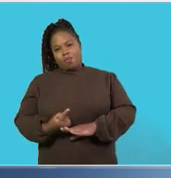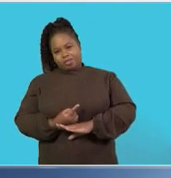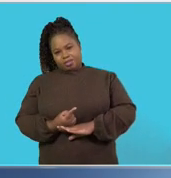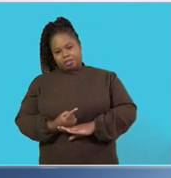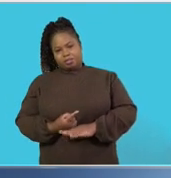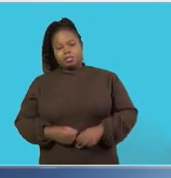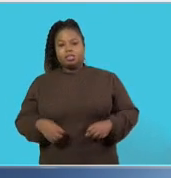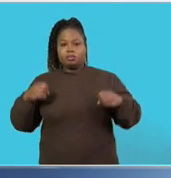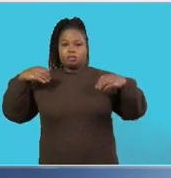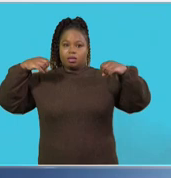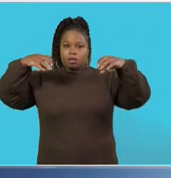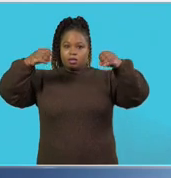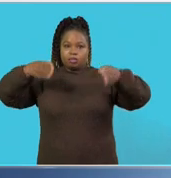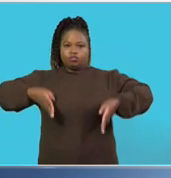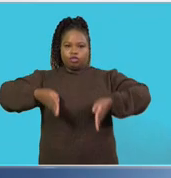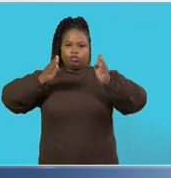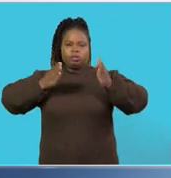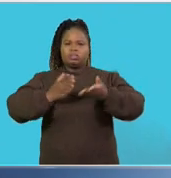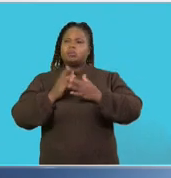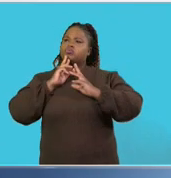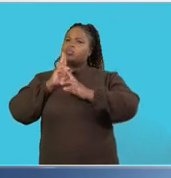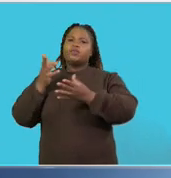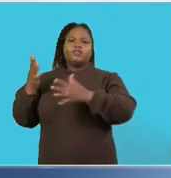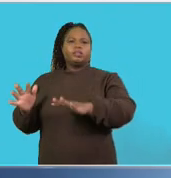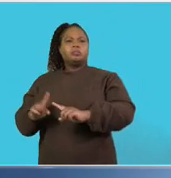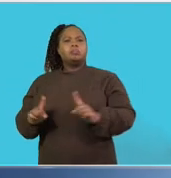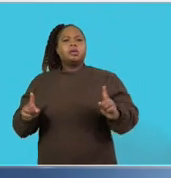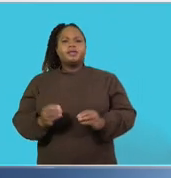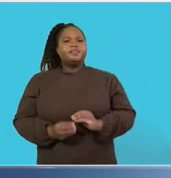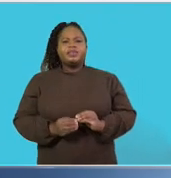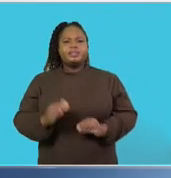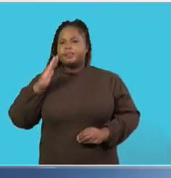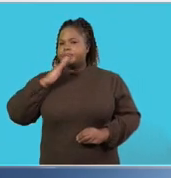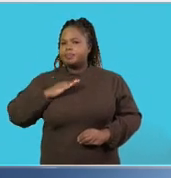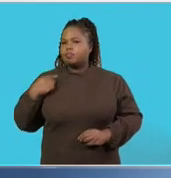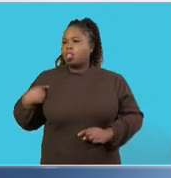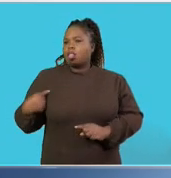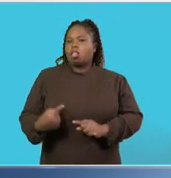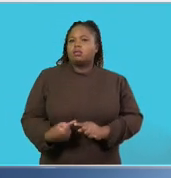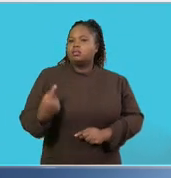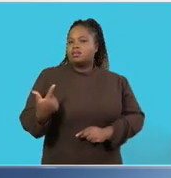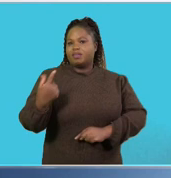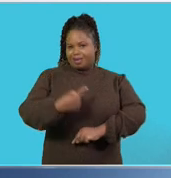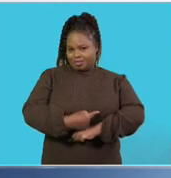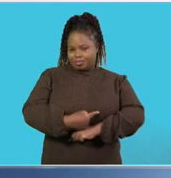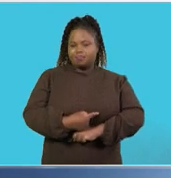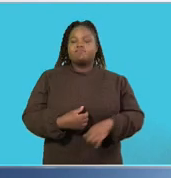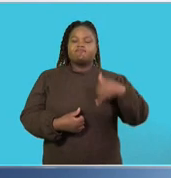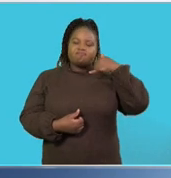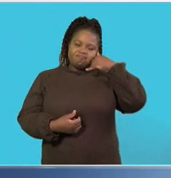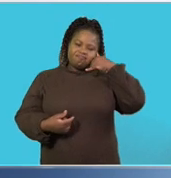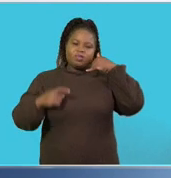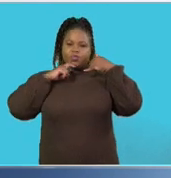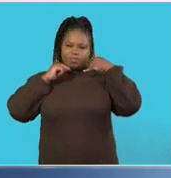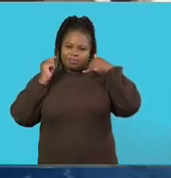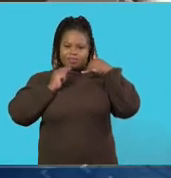the street lights which have been reported and still not been resolved in 7 days. So this line is dedicated specifically